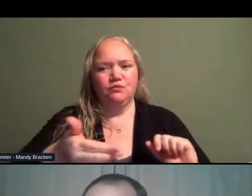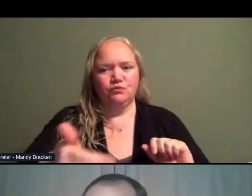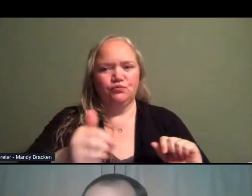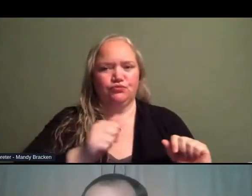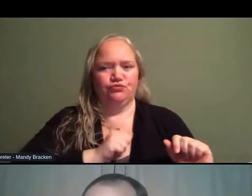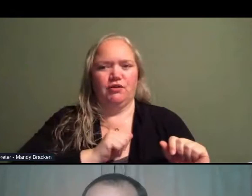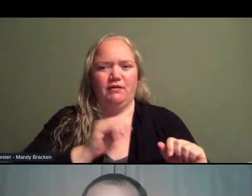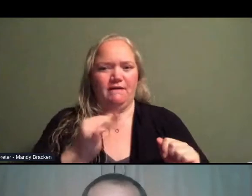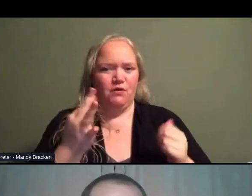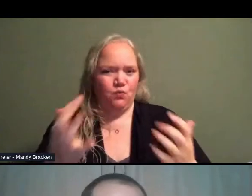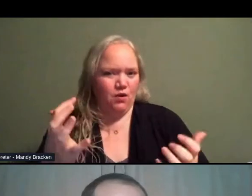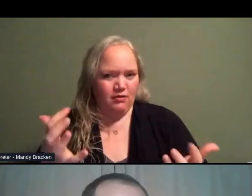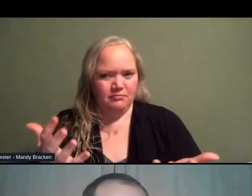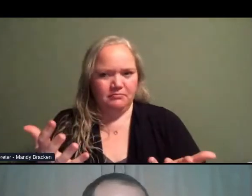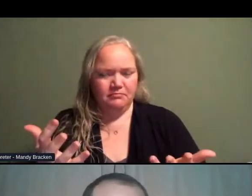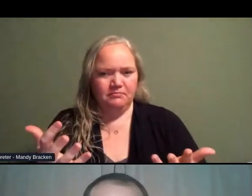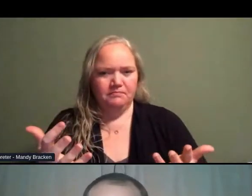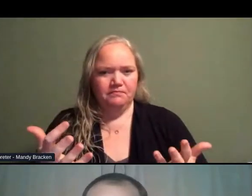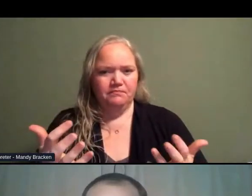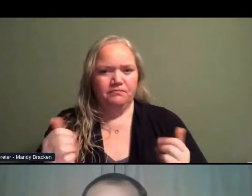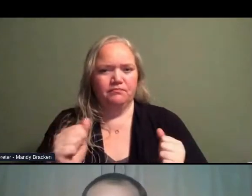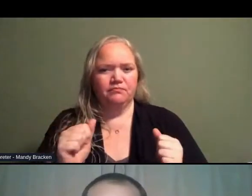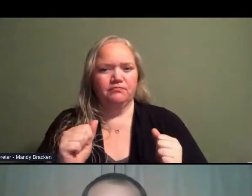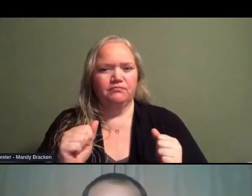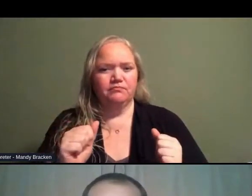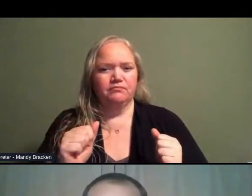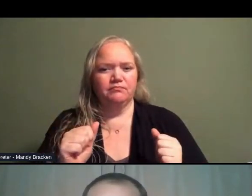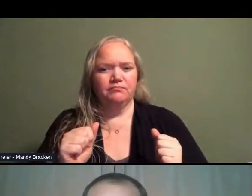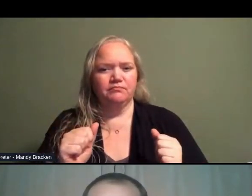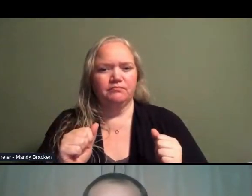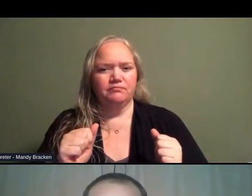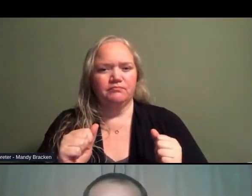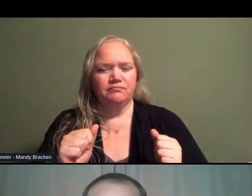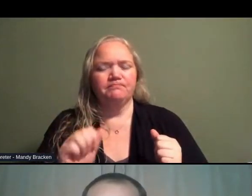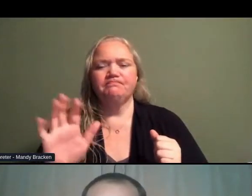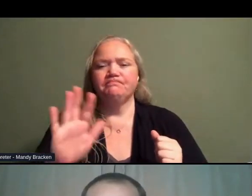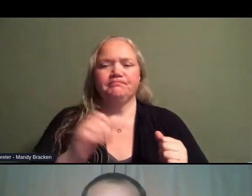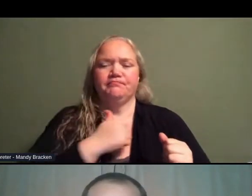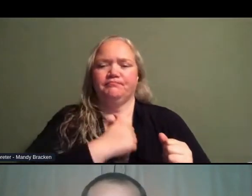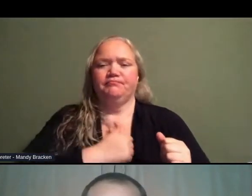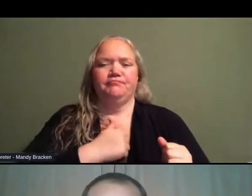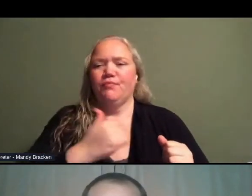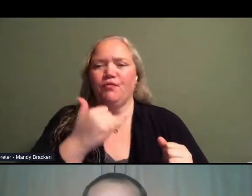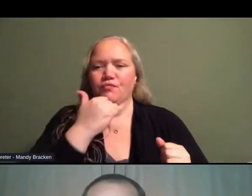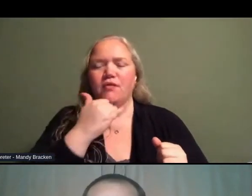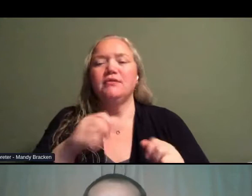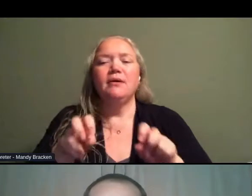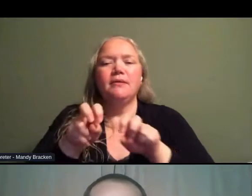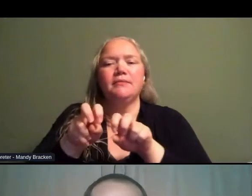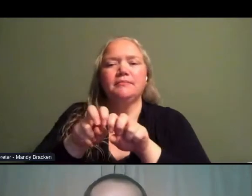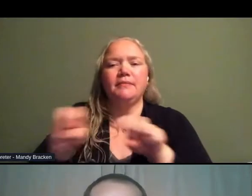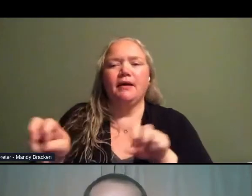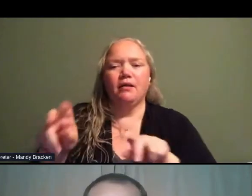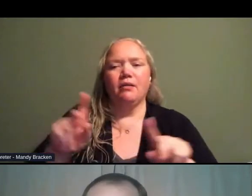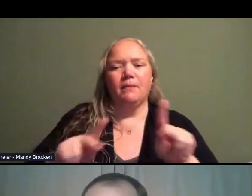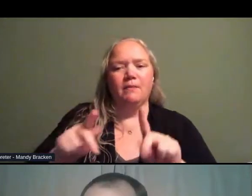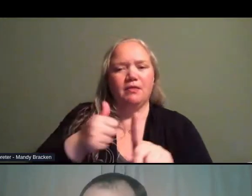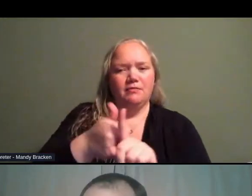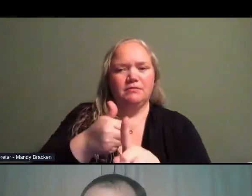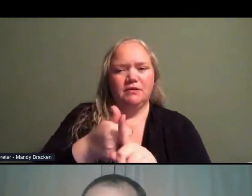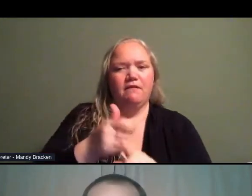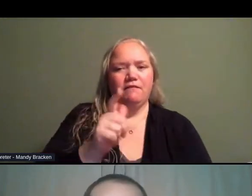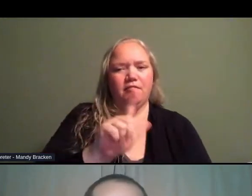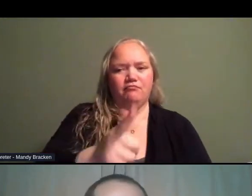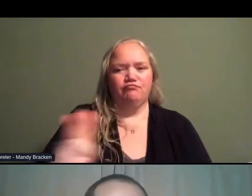a couple of people, it looks like we have both 18 Doors members here. You can go consecutively.